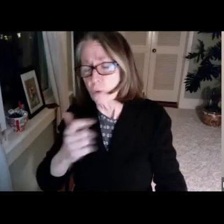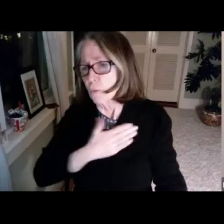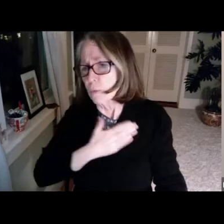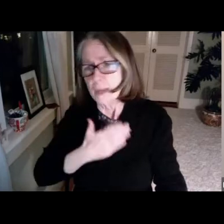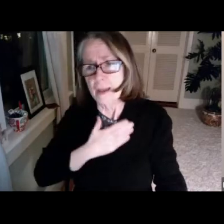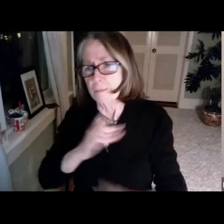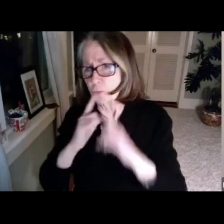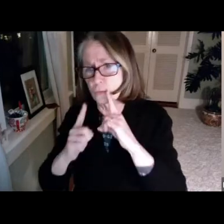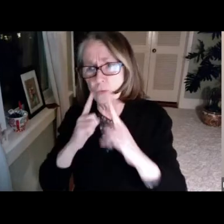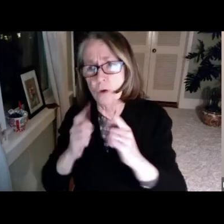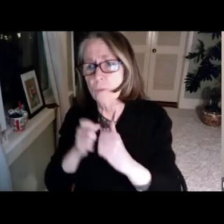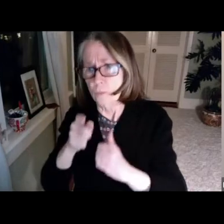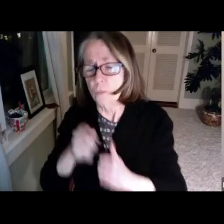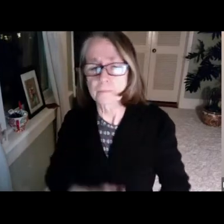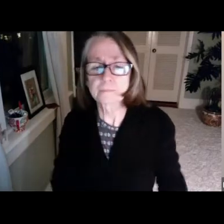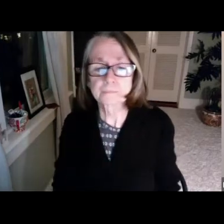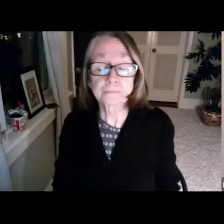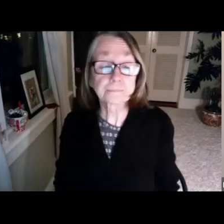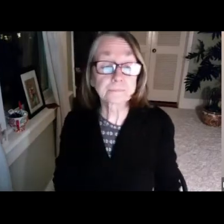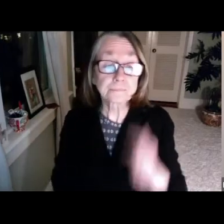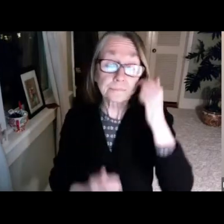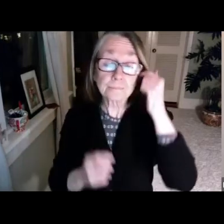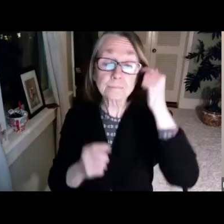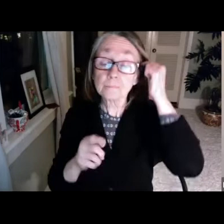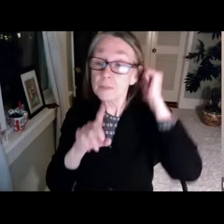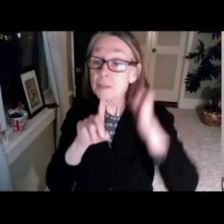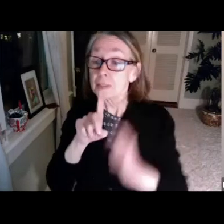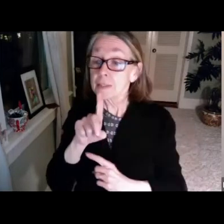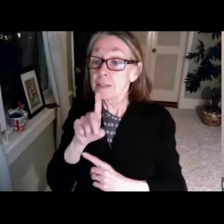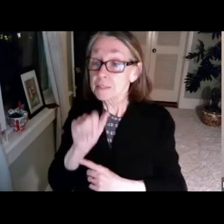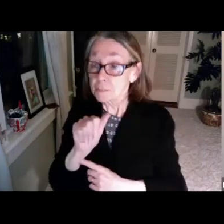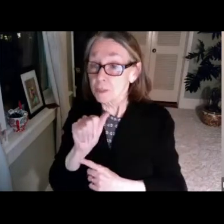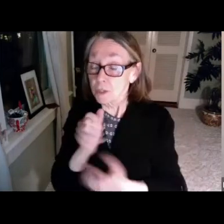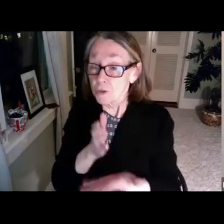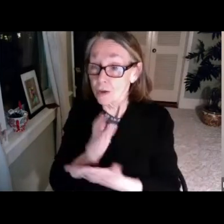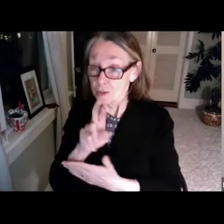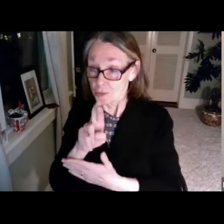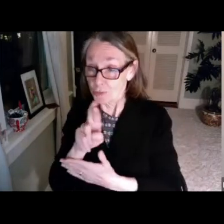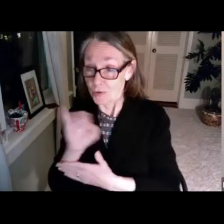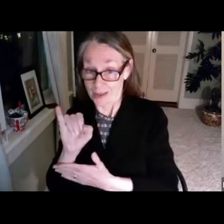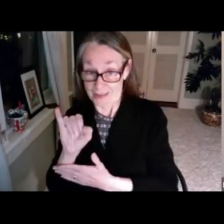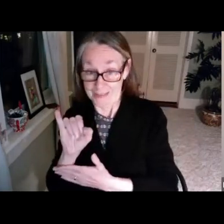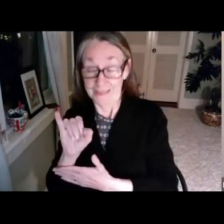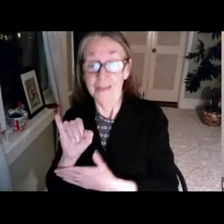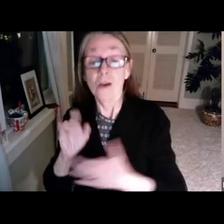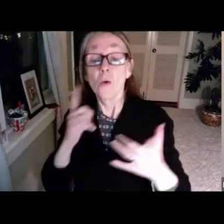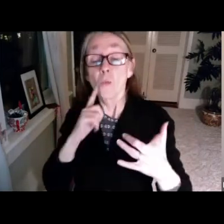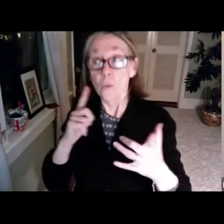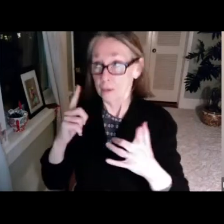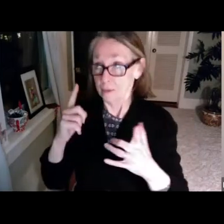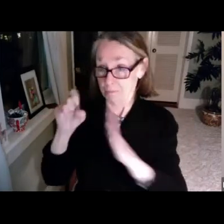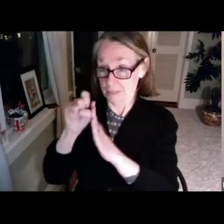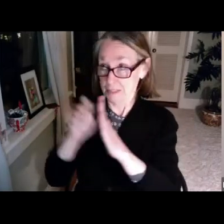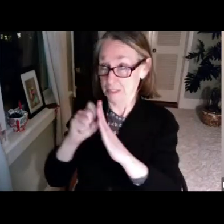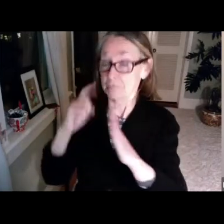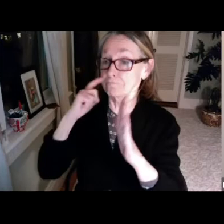to you. So a little bit about Disability Rights Rhode Island. As I said, we're the designated protection and advocacy agency